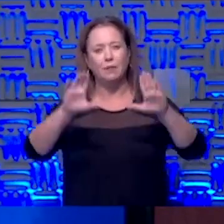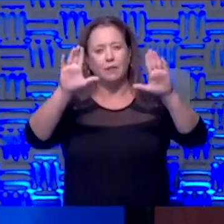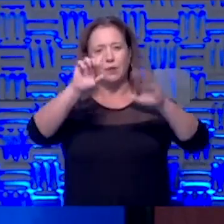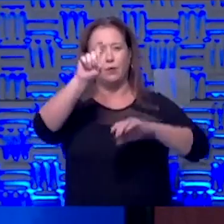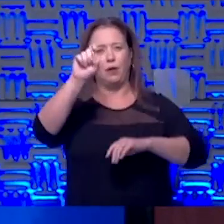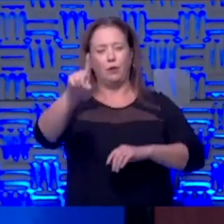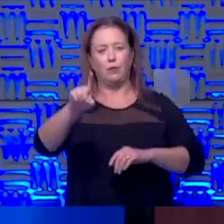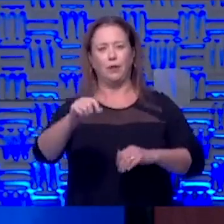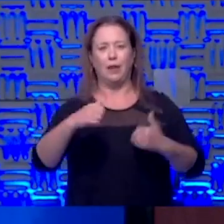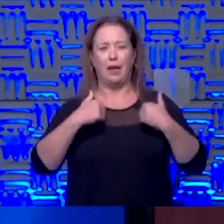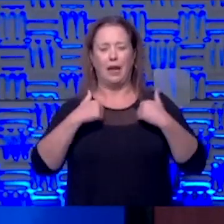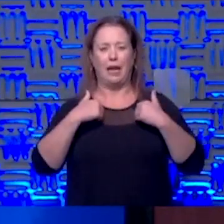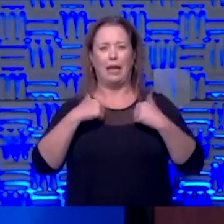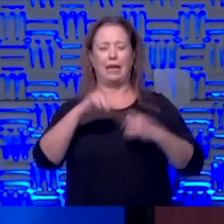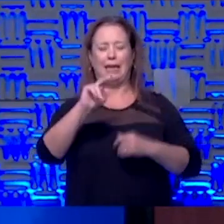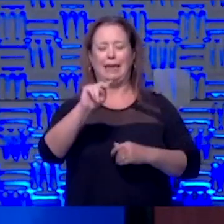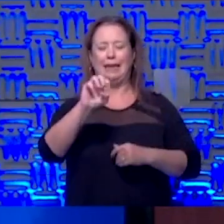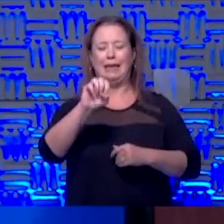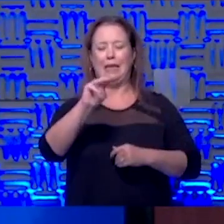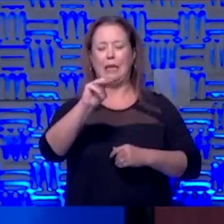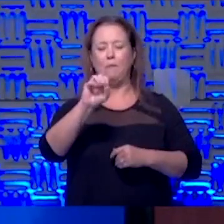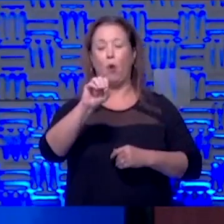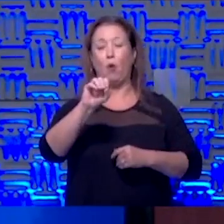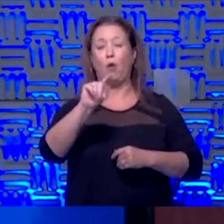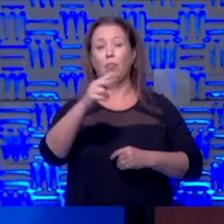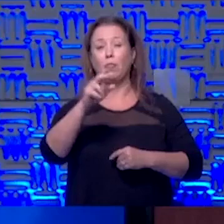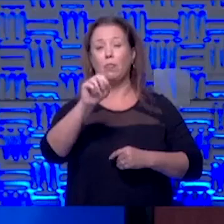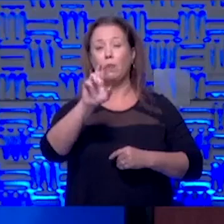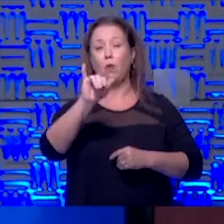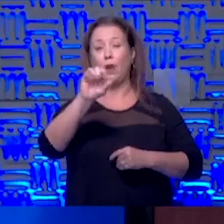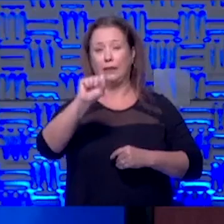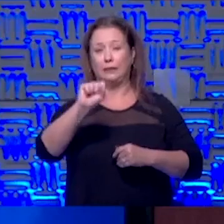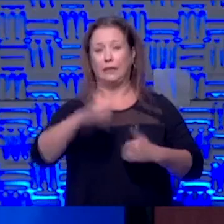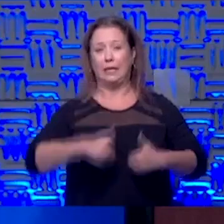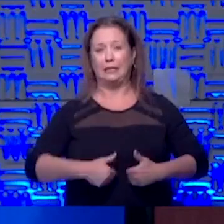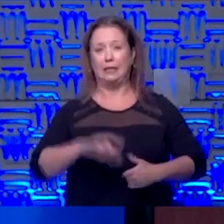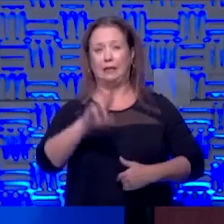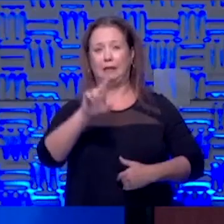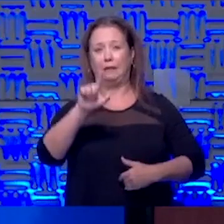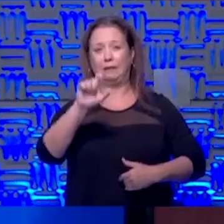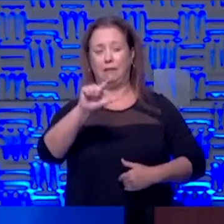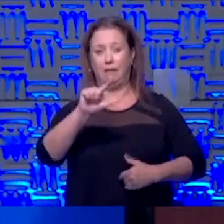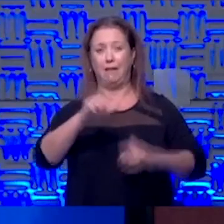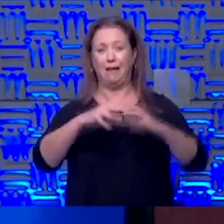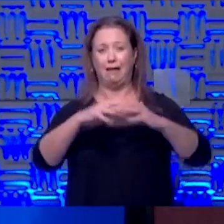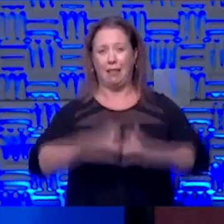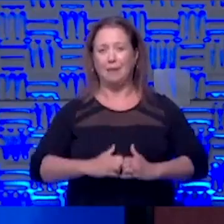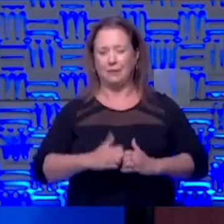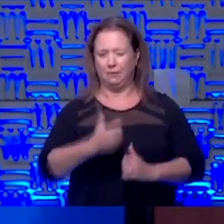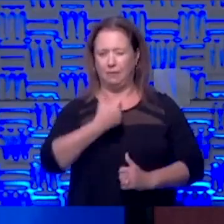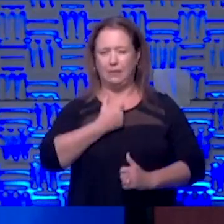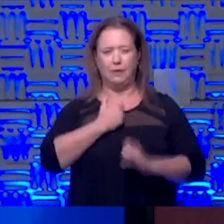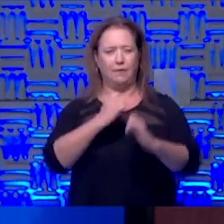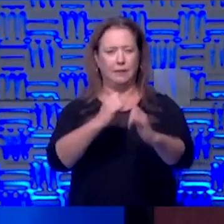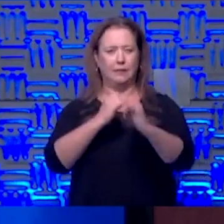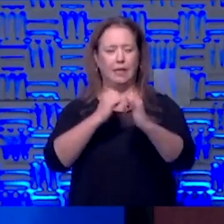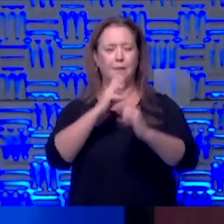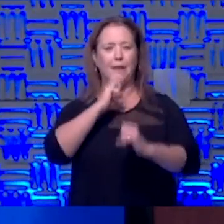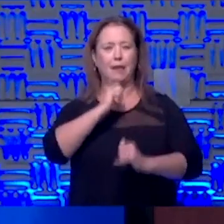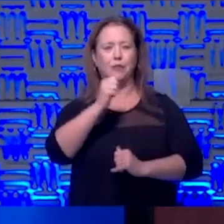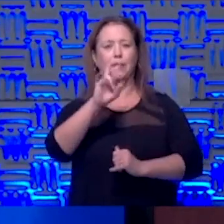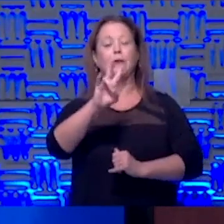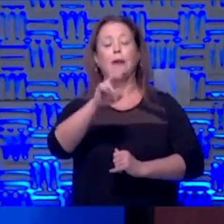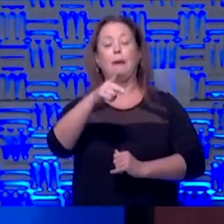bet your son had a pneumothorax and had it, which is a lung collapse, had a bleb. So did I when I was 17 years of age. He had to